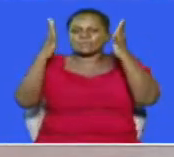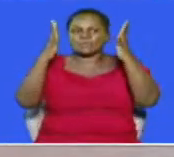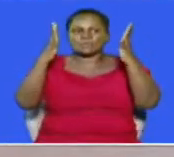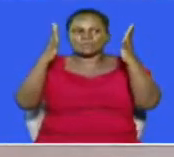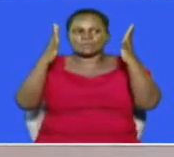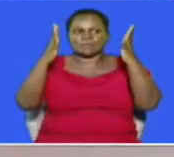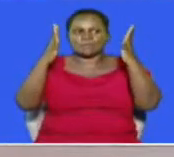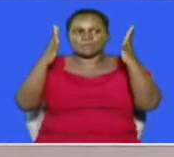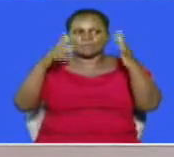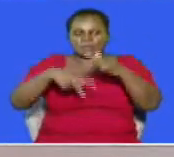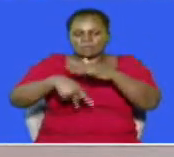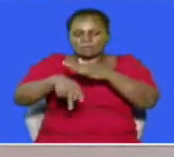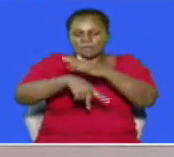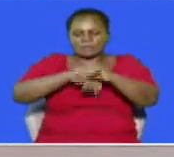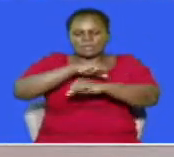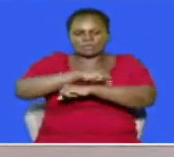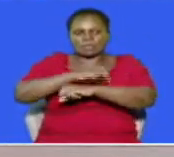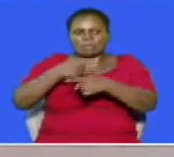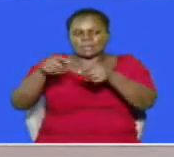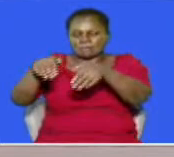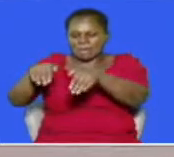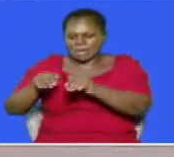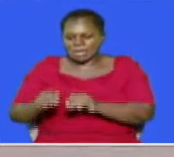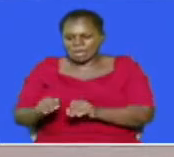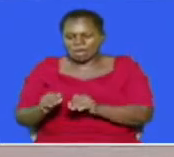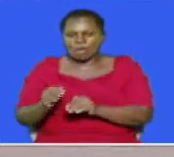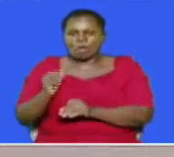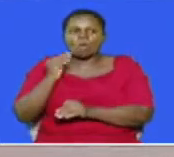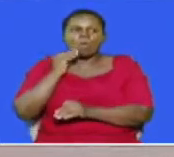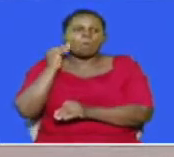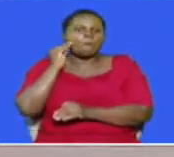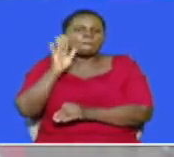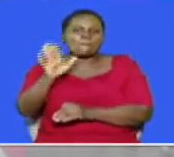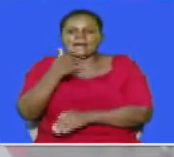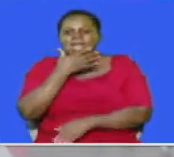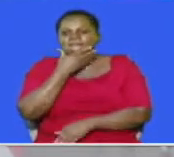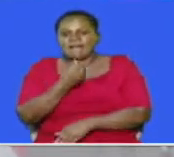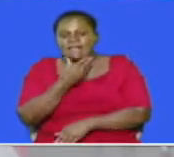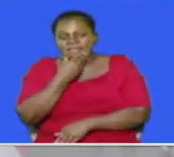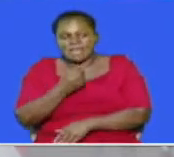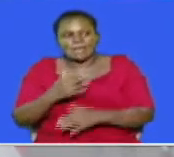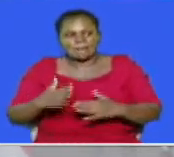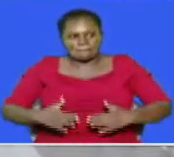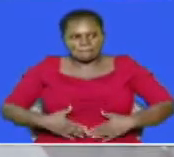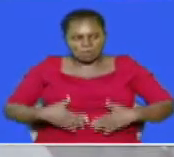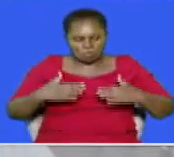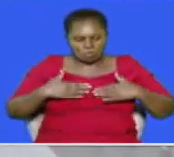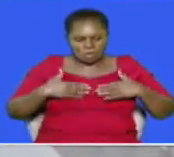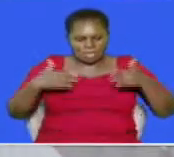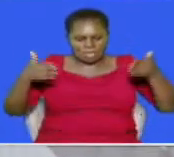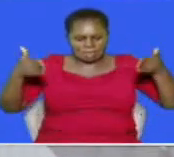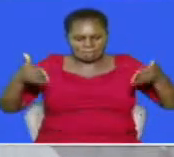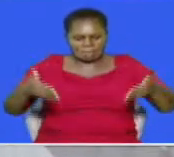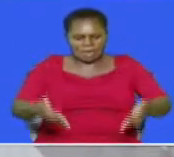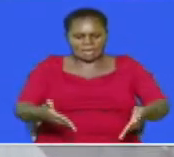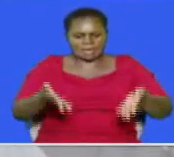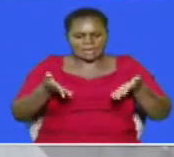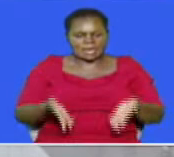the Ewasongiro Primary School, but the burial will take place at his father's home. And the body will be laid